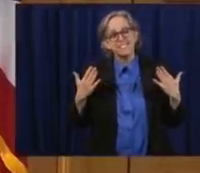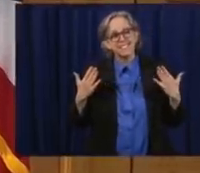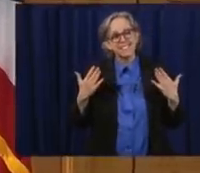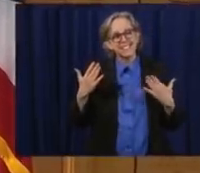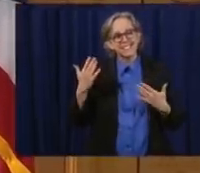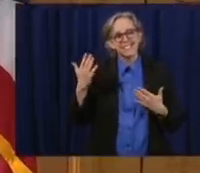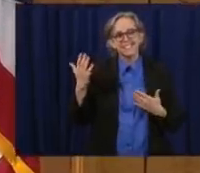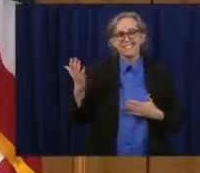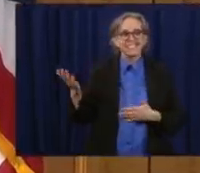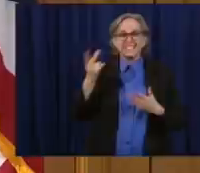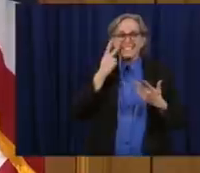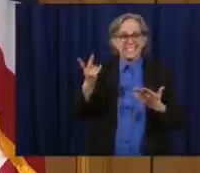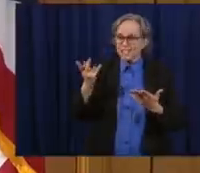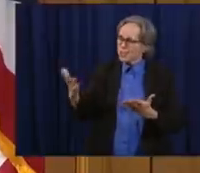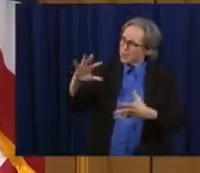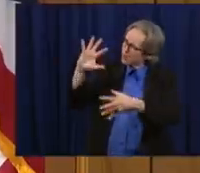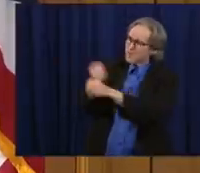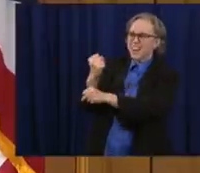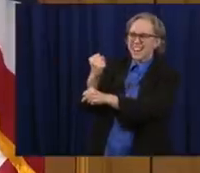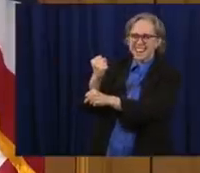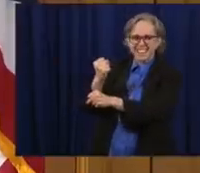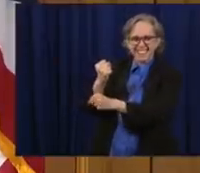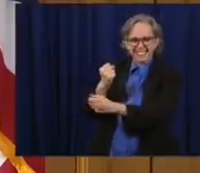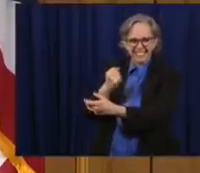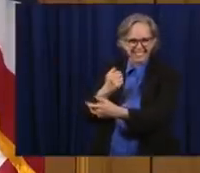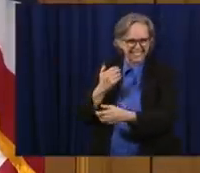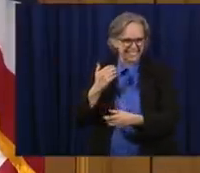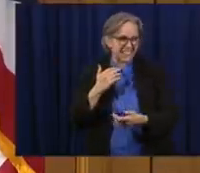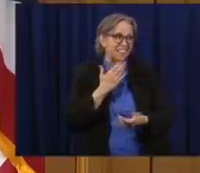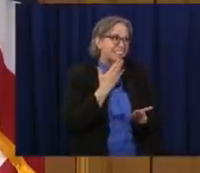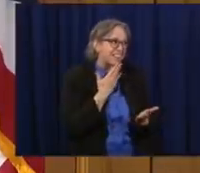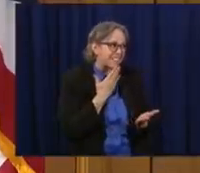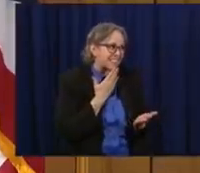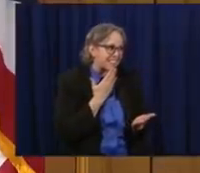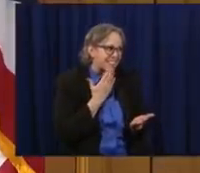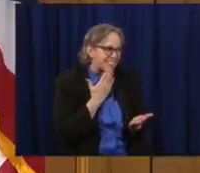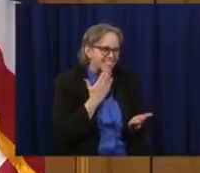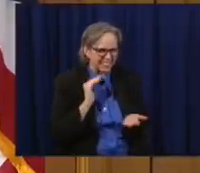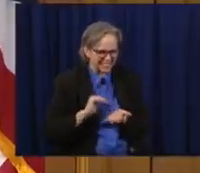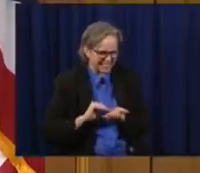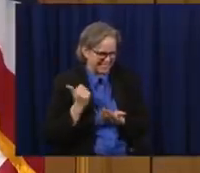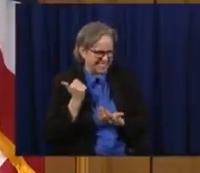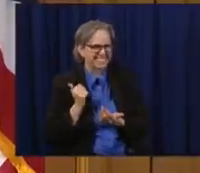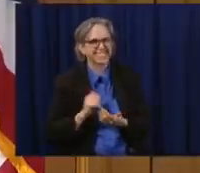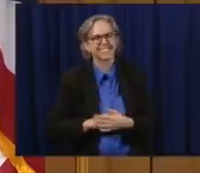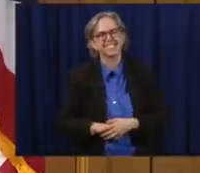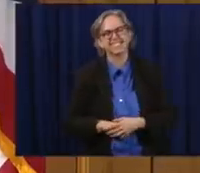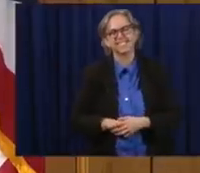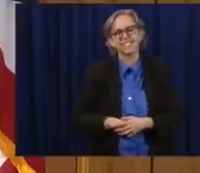see that you won the award. That is absolutely fantastic. Let me